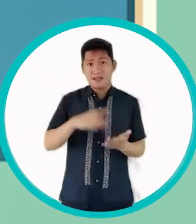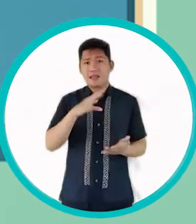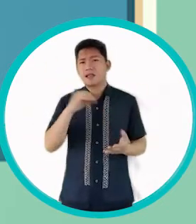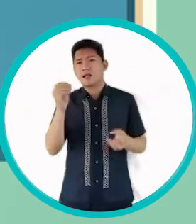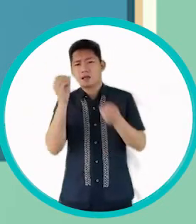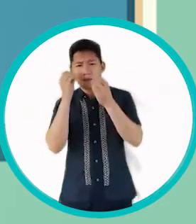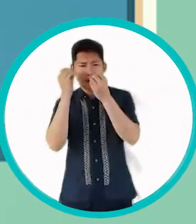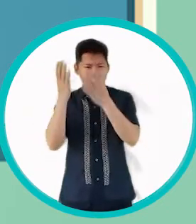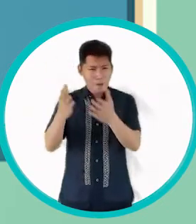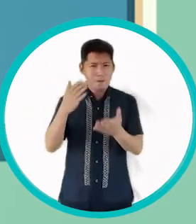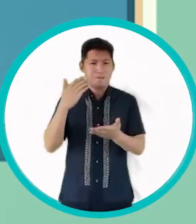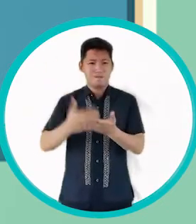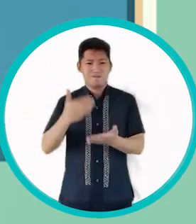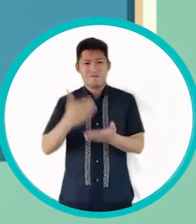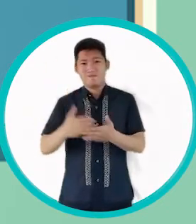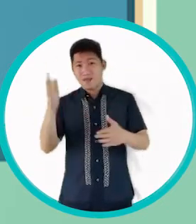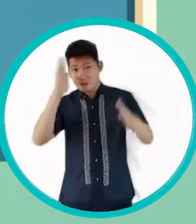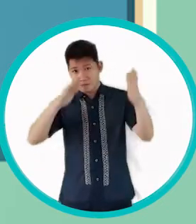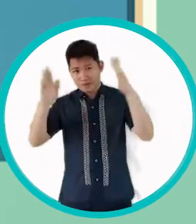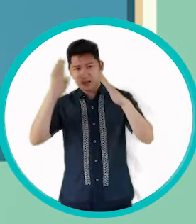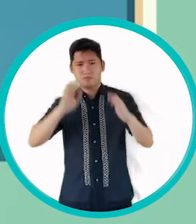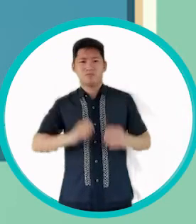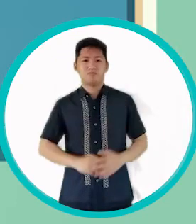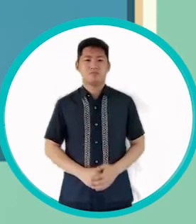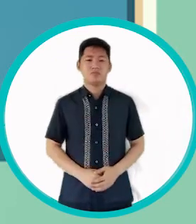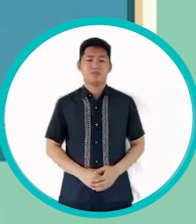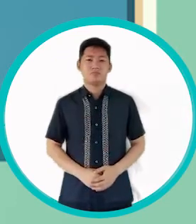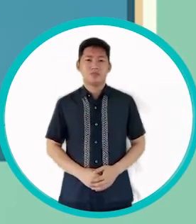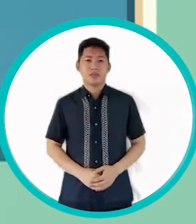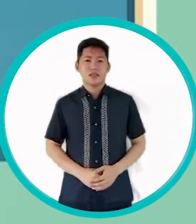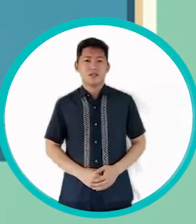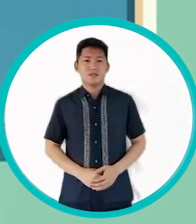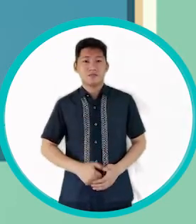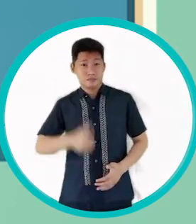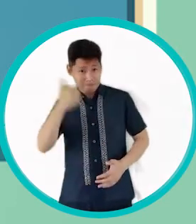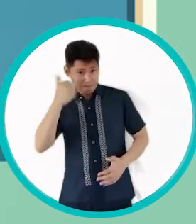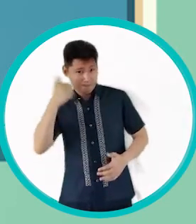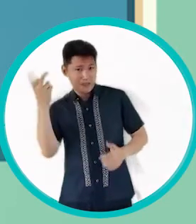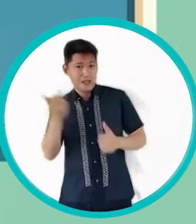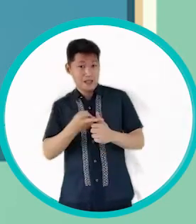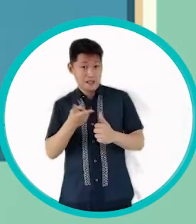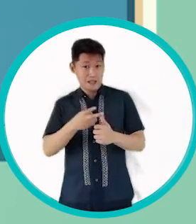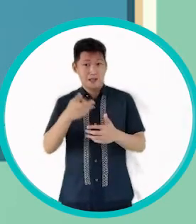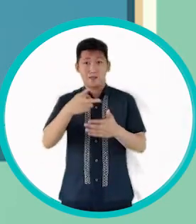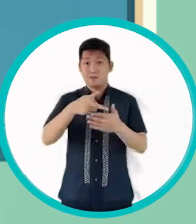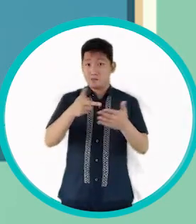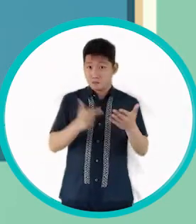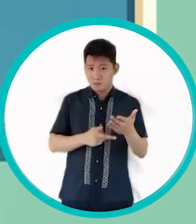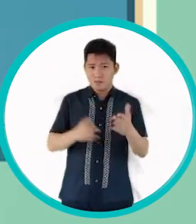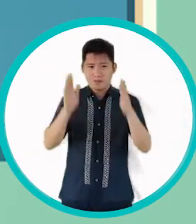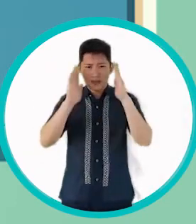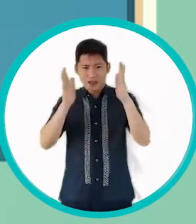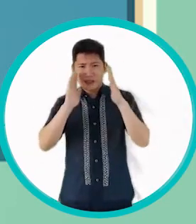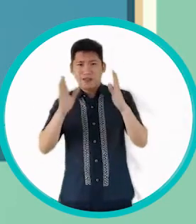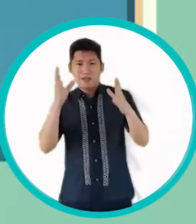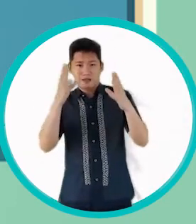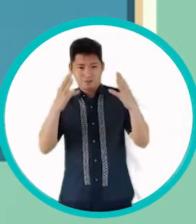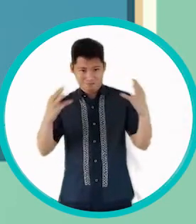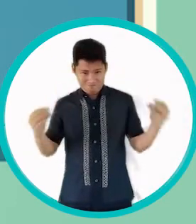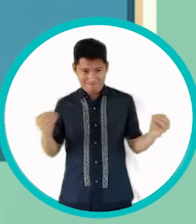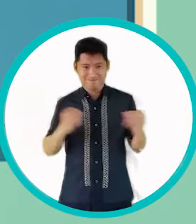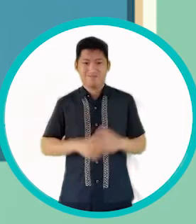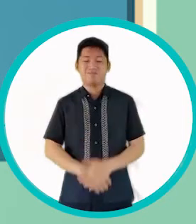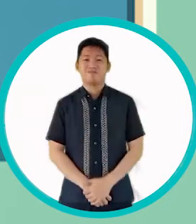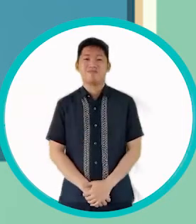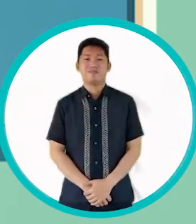discussed and offer evidence of the problem. While on the second part, the focus is on